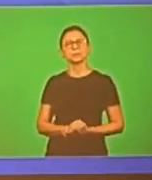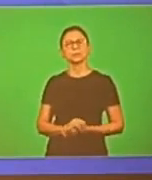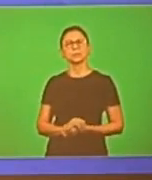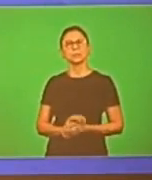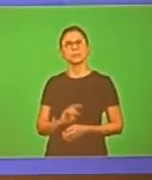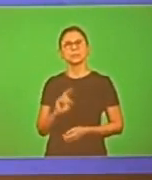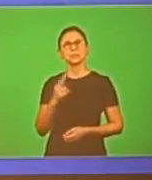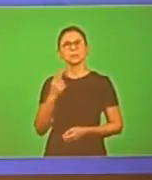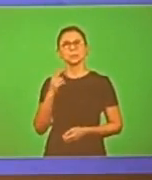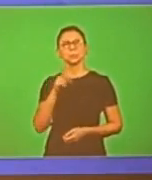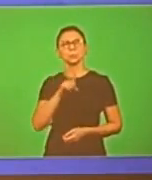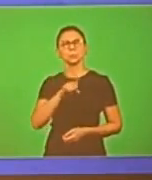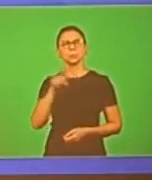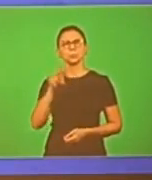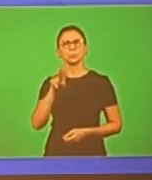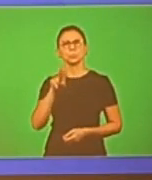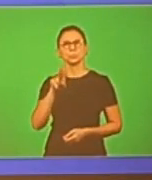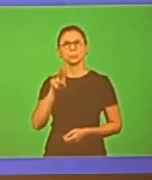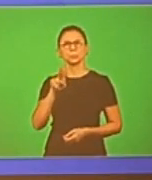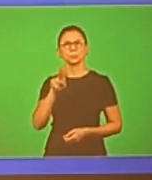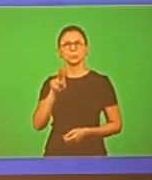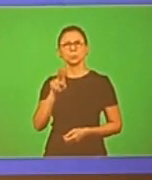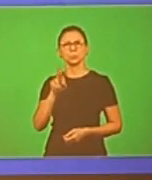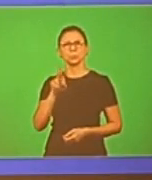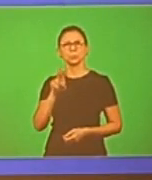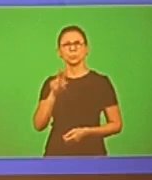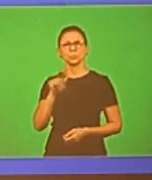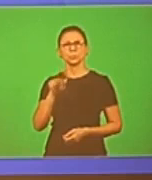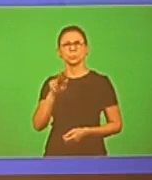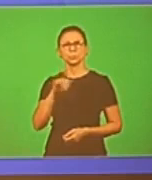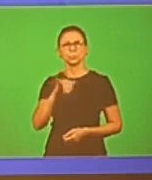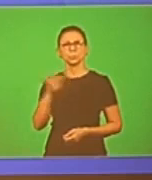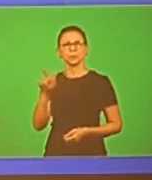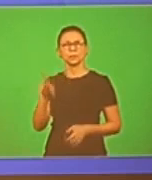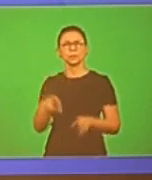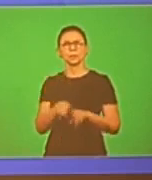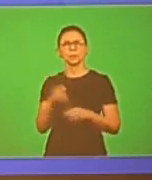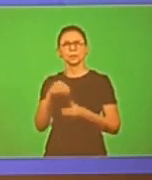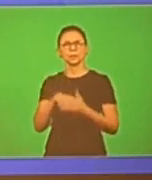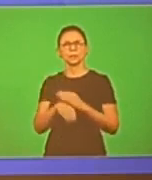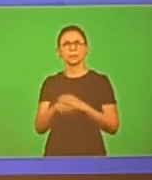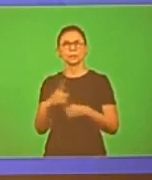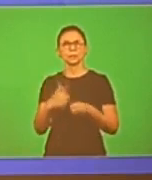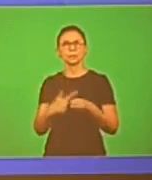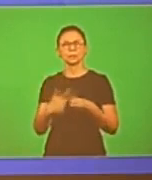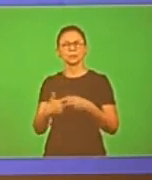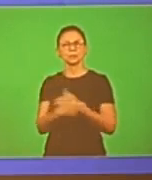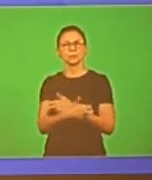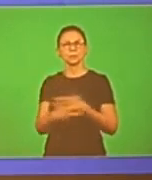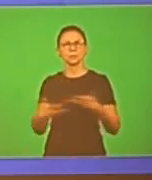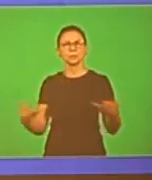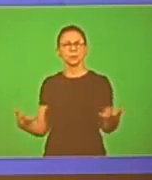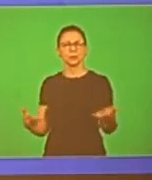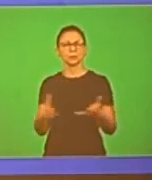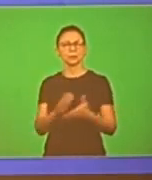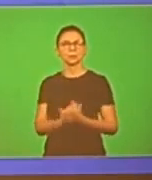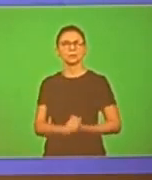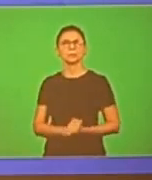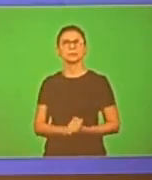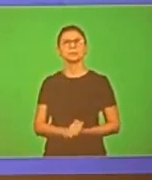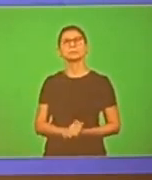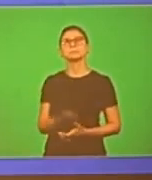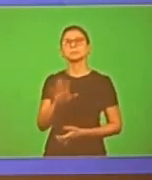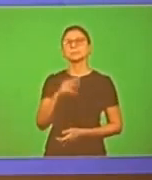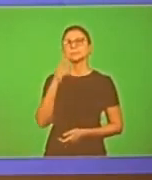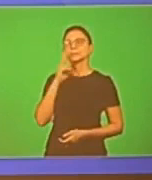seminar in the capital, Montevideo, the city of Melo, Sarandi,